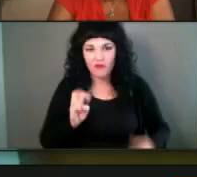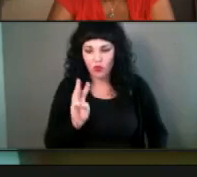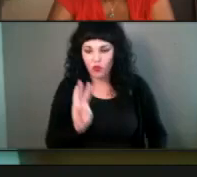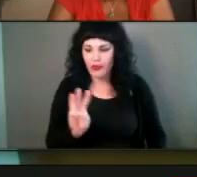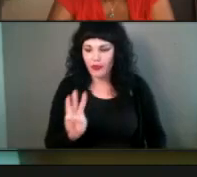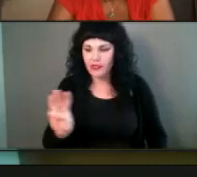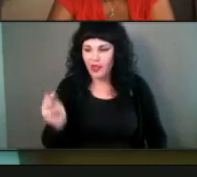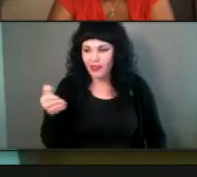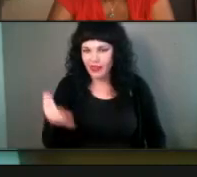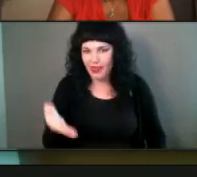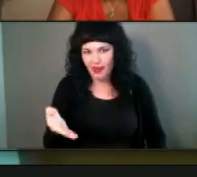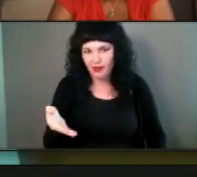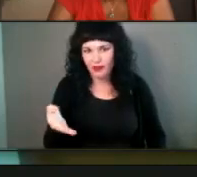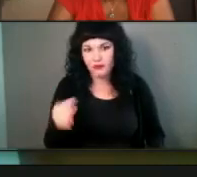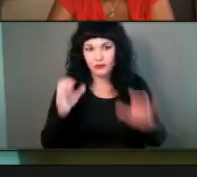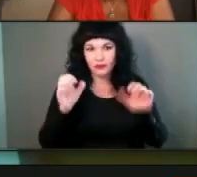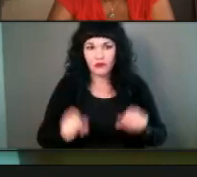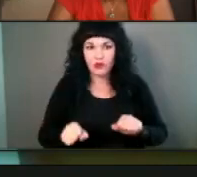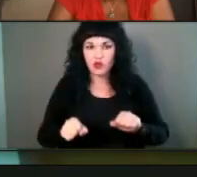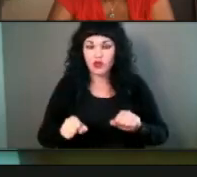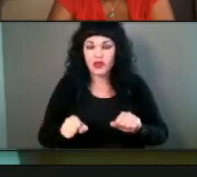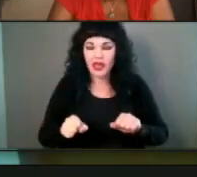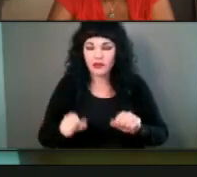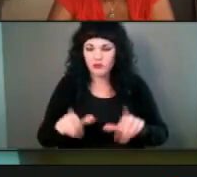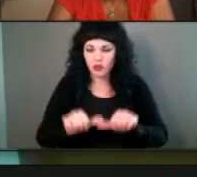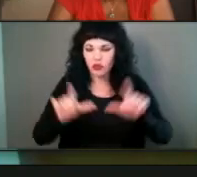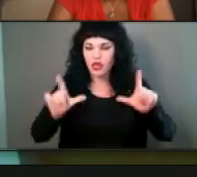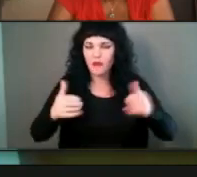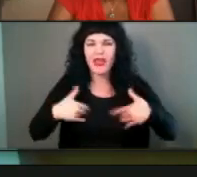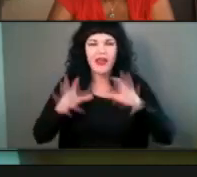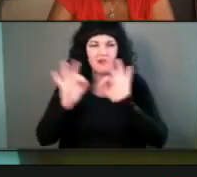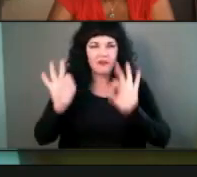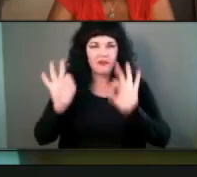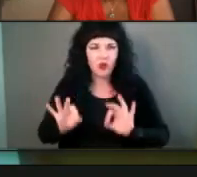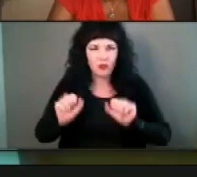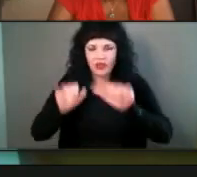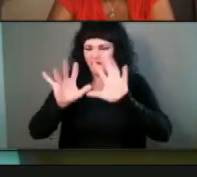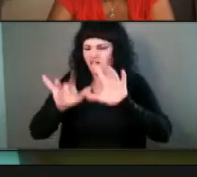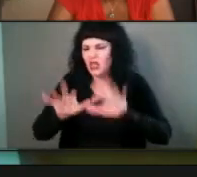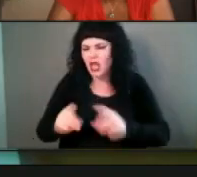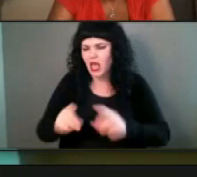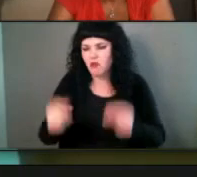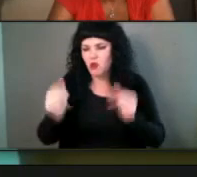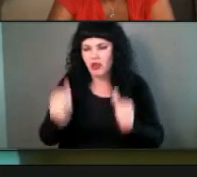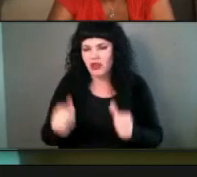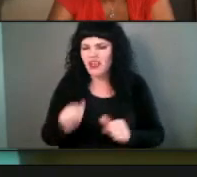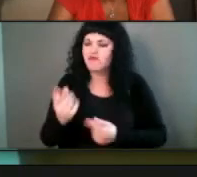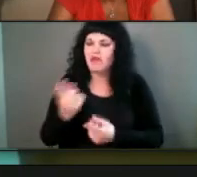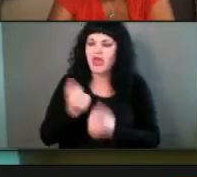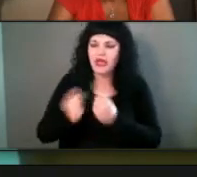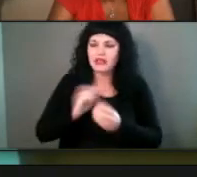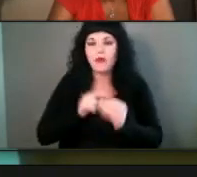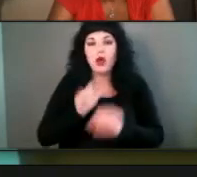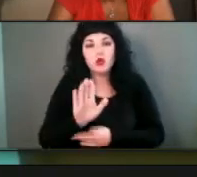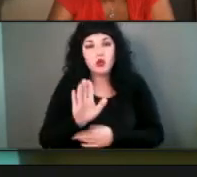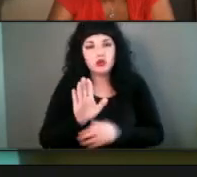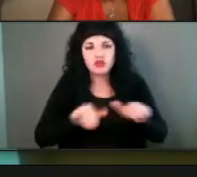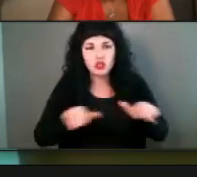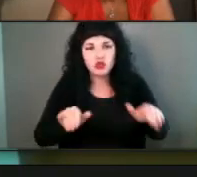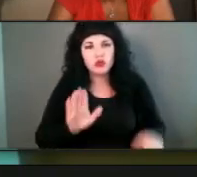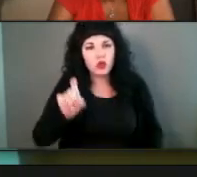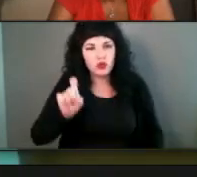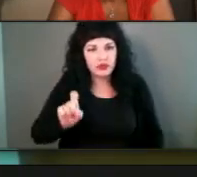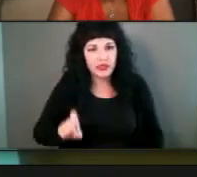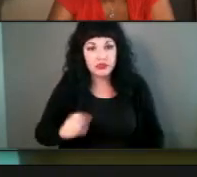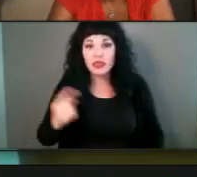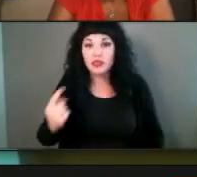brief form about how old your children are, what kind of care you need, someone in your local community will call you and help you connect with one of those